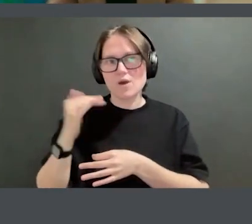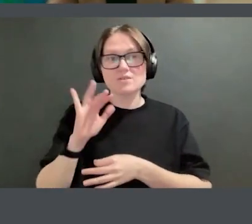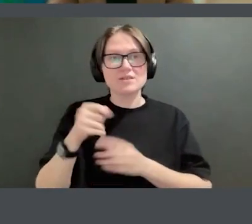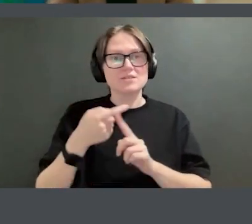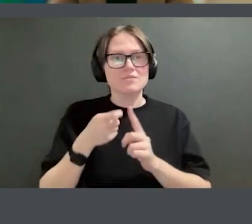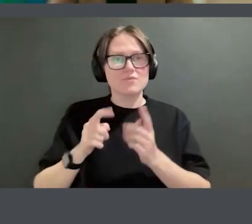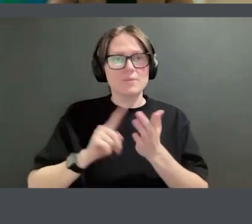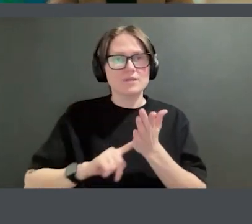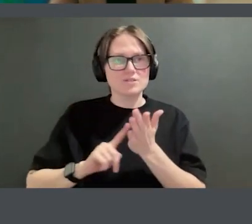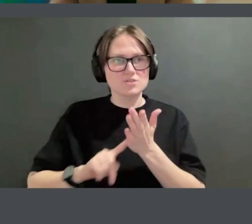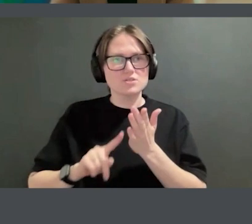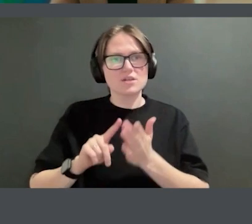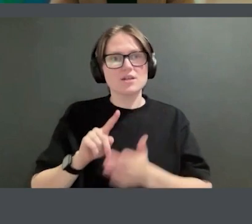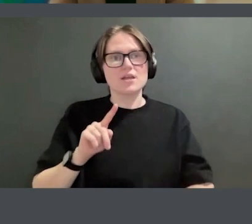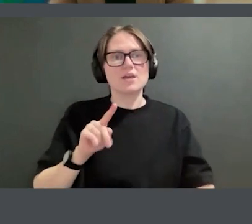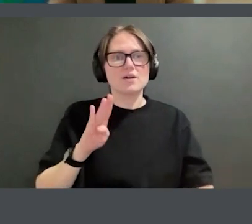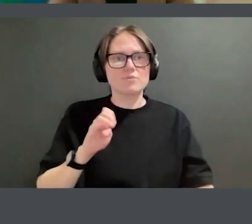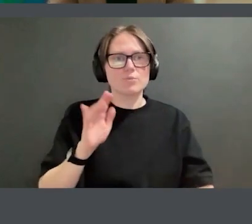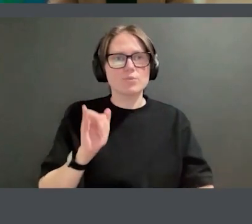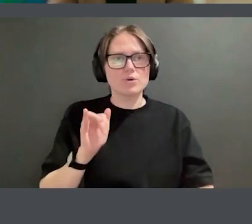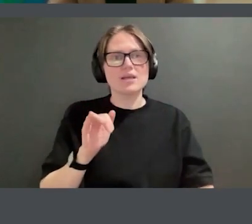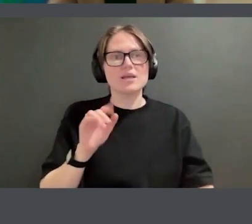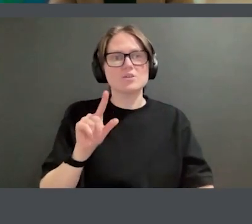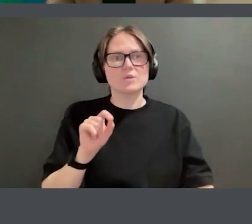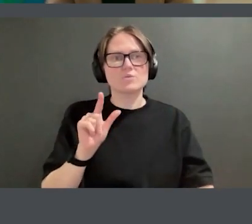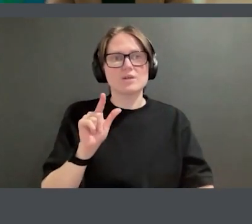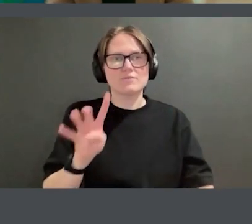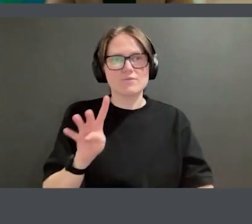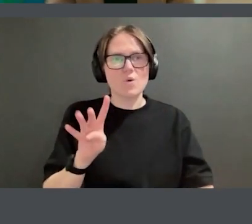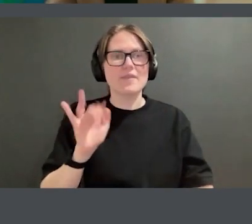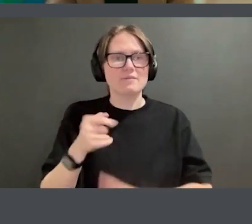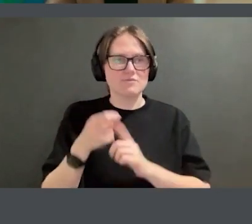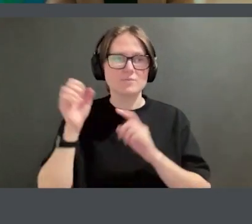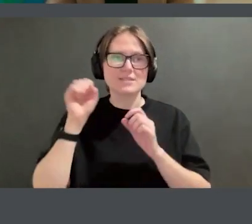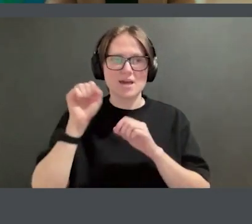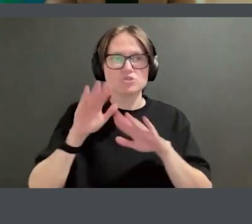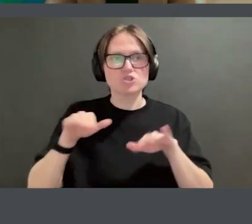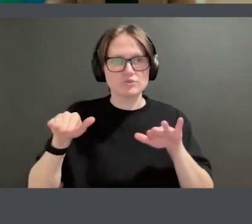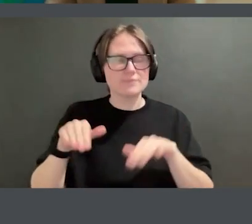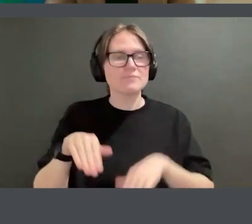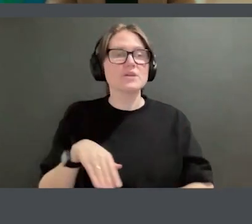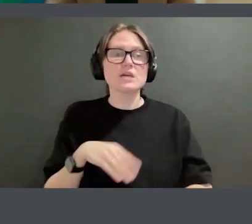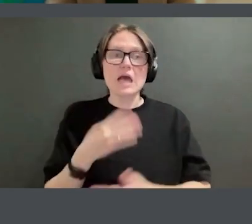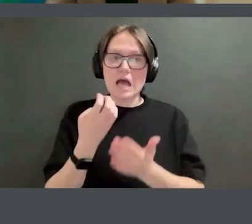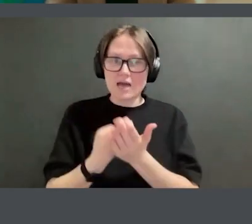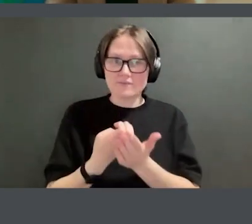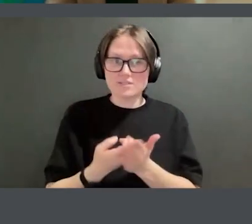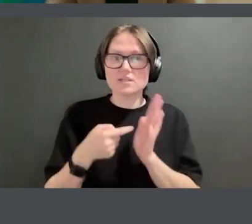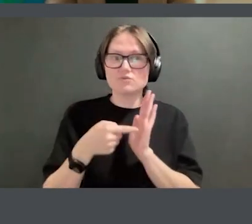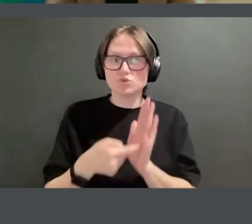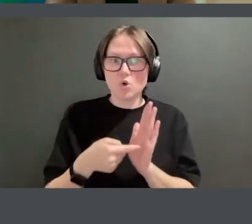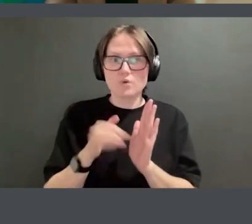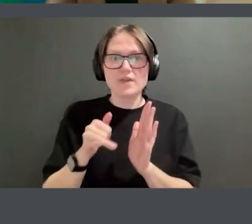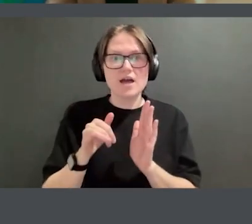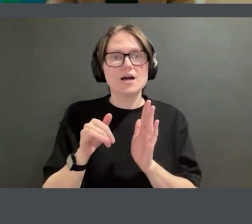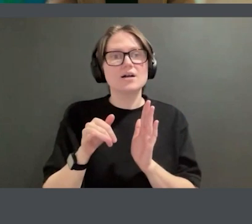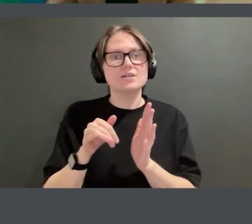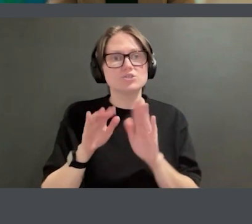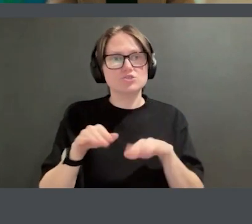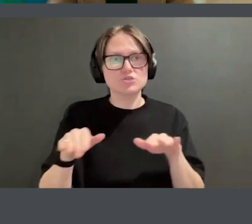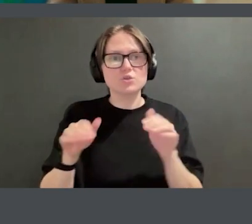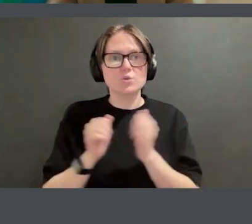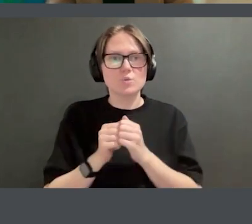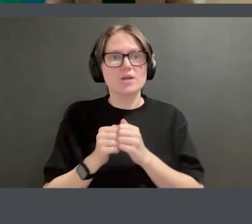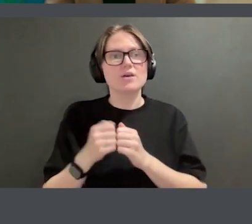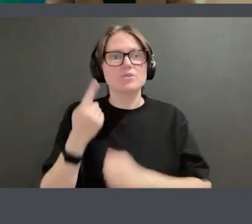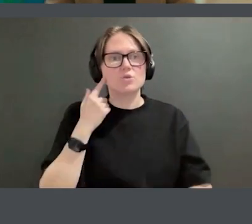by Brody et al. In 2024, which actually came out of Seattle Children's. Evidence has shown that children with unilateral hearing loss and single-sided